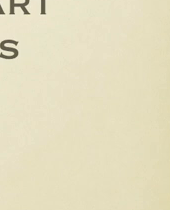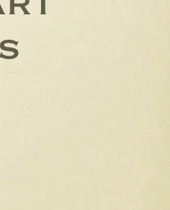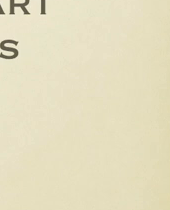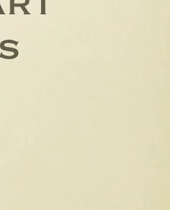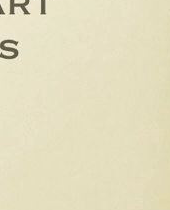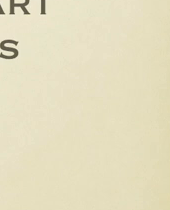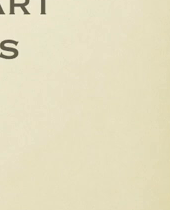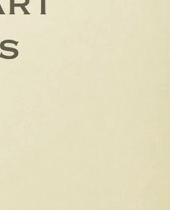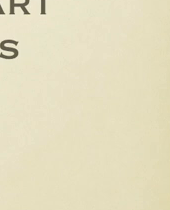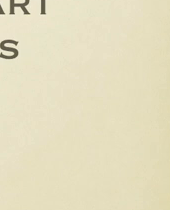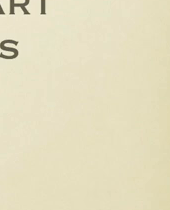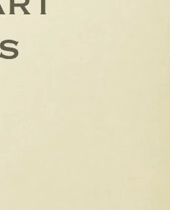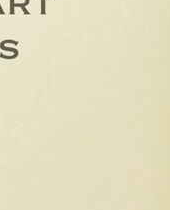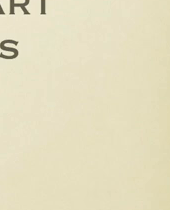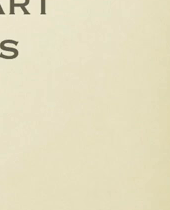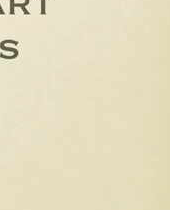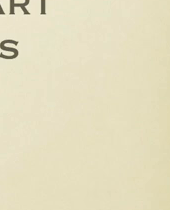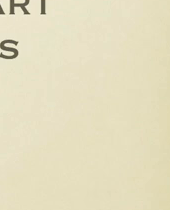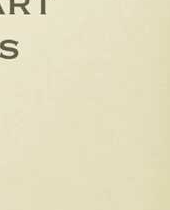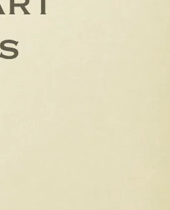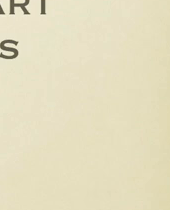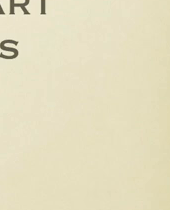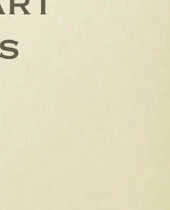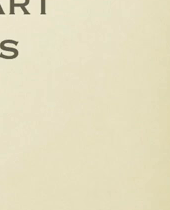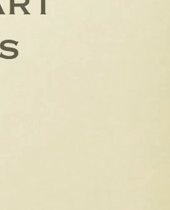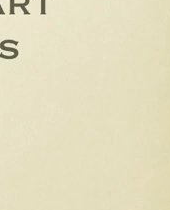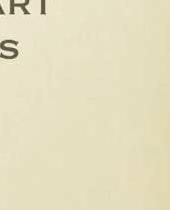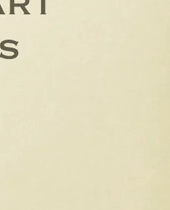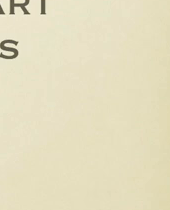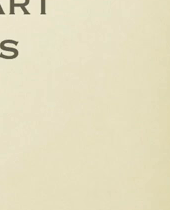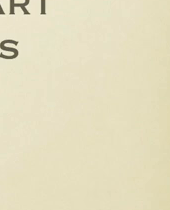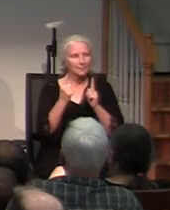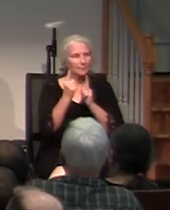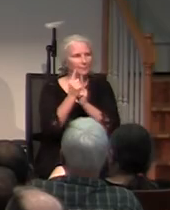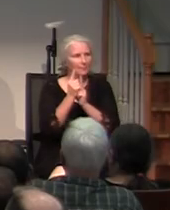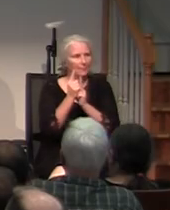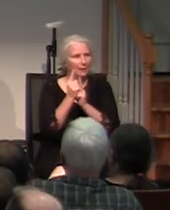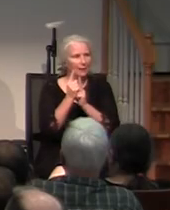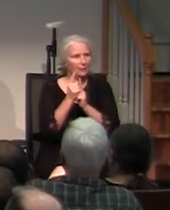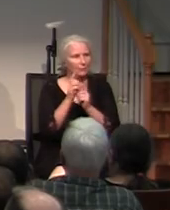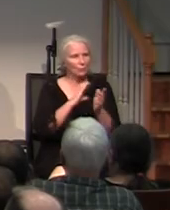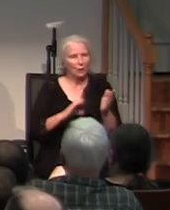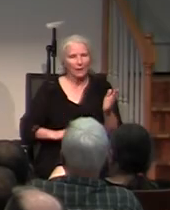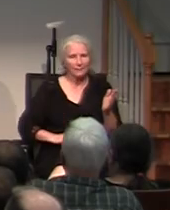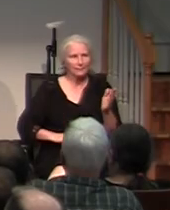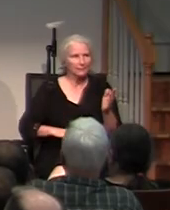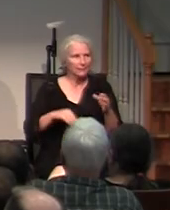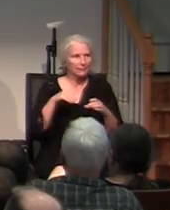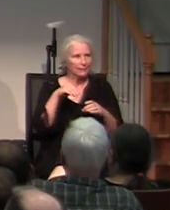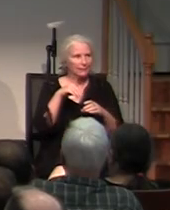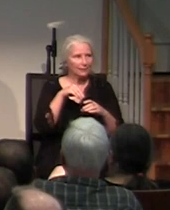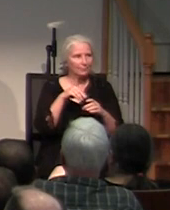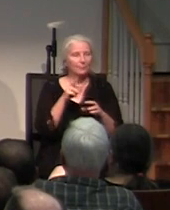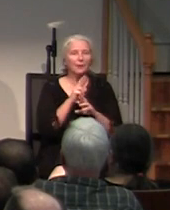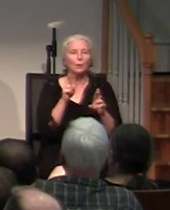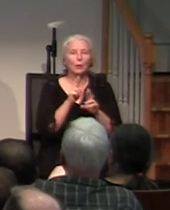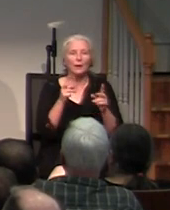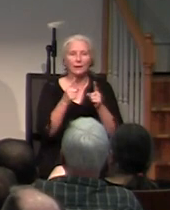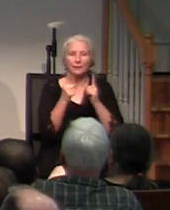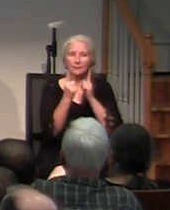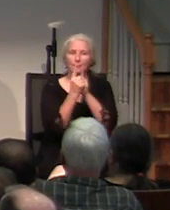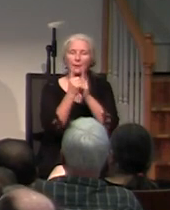here and yet be fitted for his companionship in heaven. This is a relational statement. It's